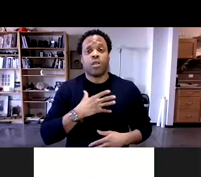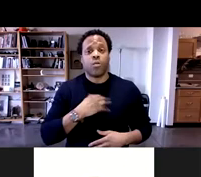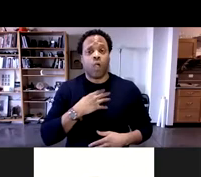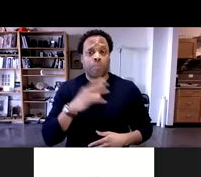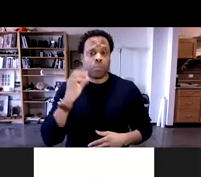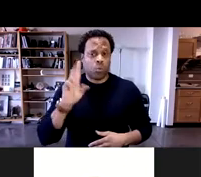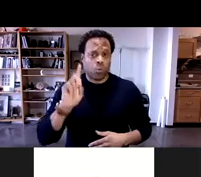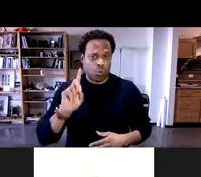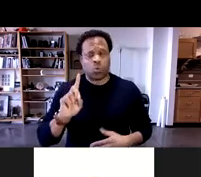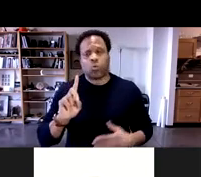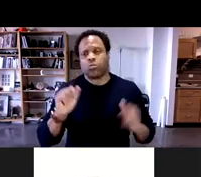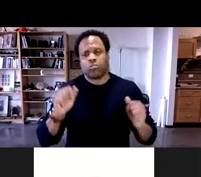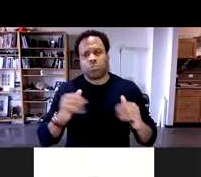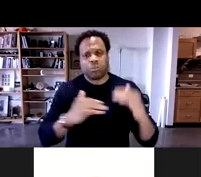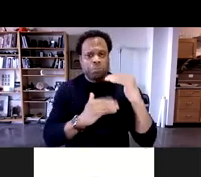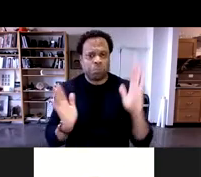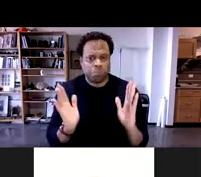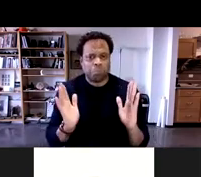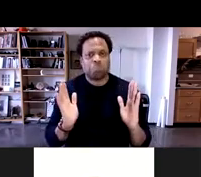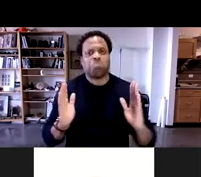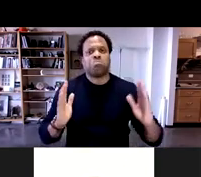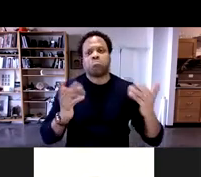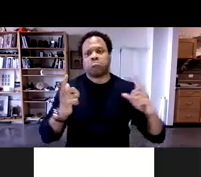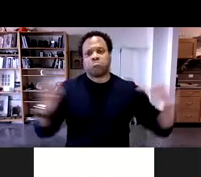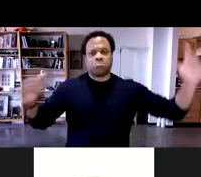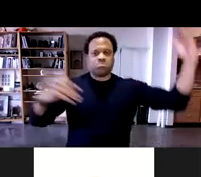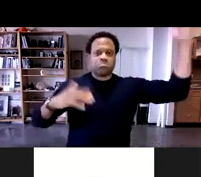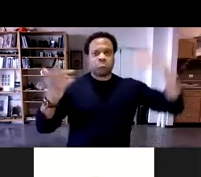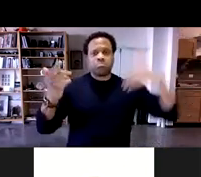Anyway, next up is using a whiteboard.